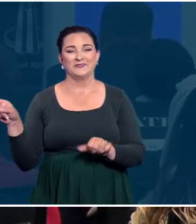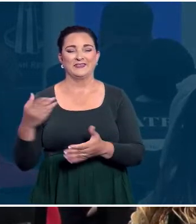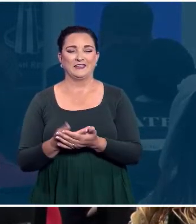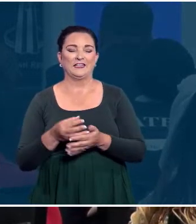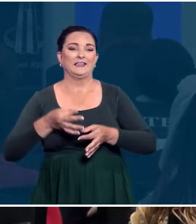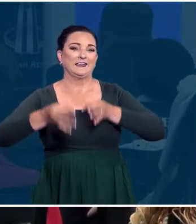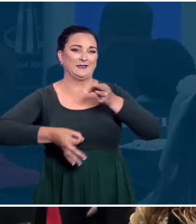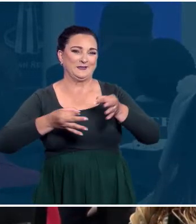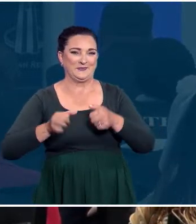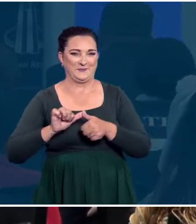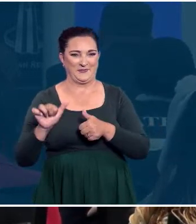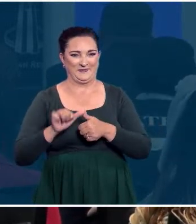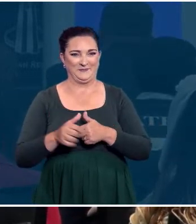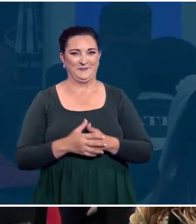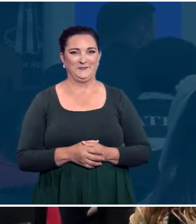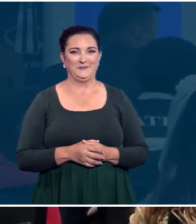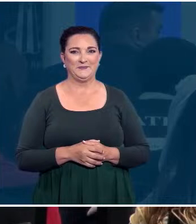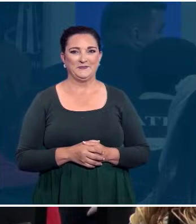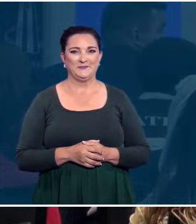Young man.